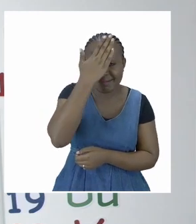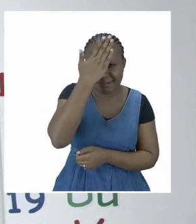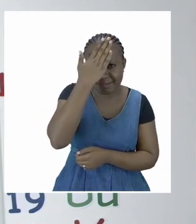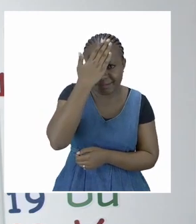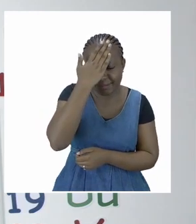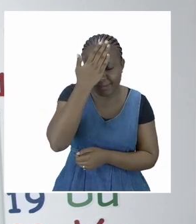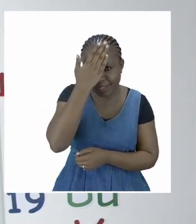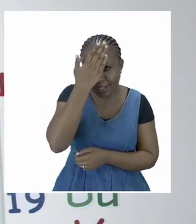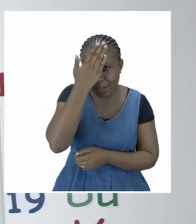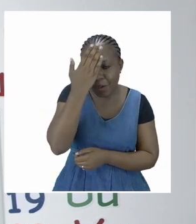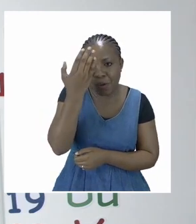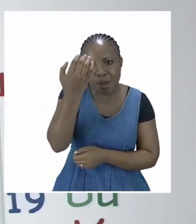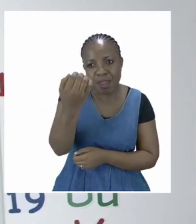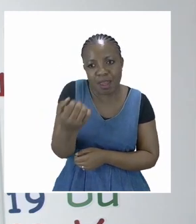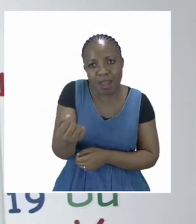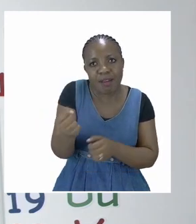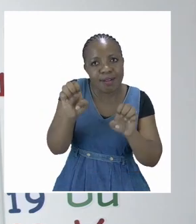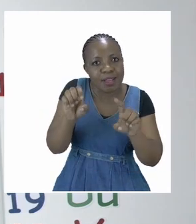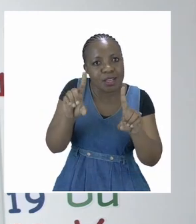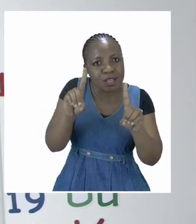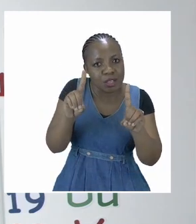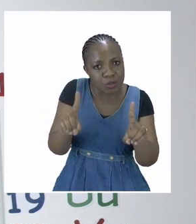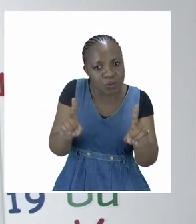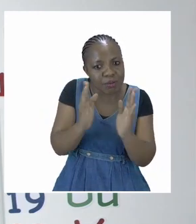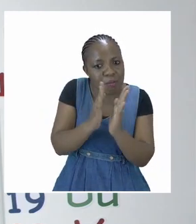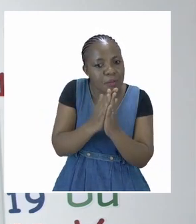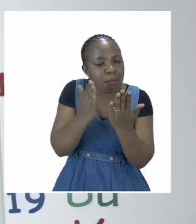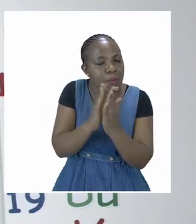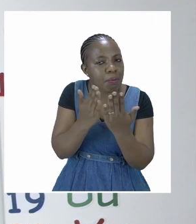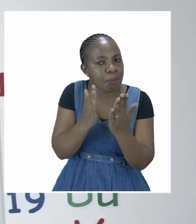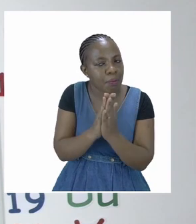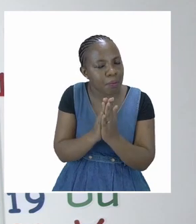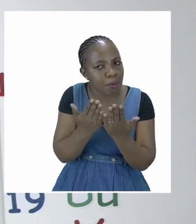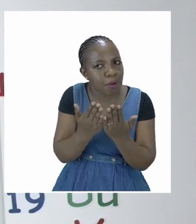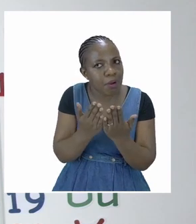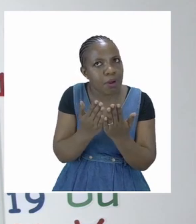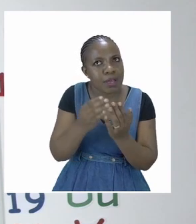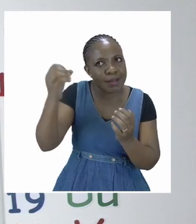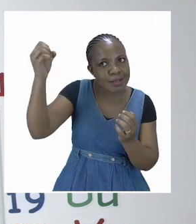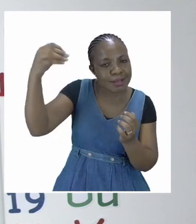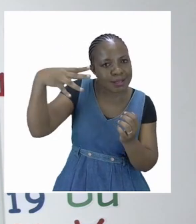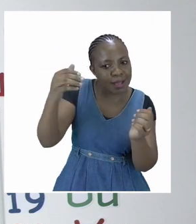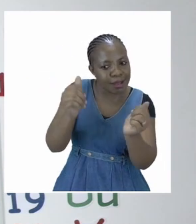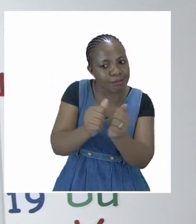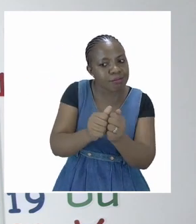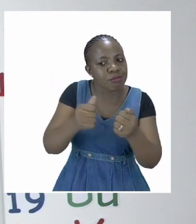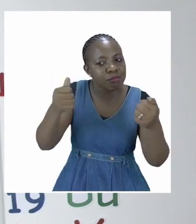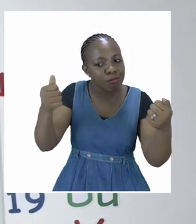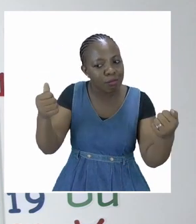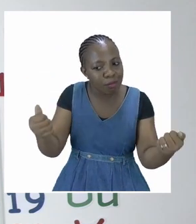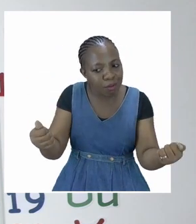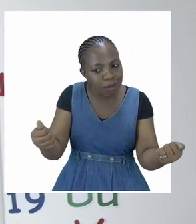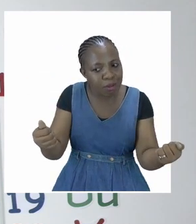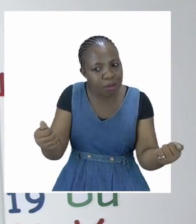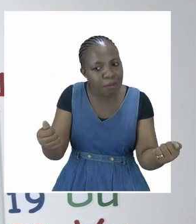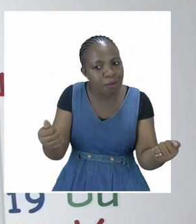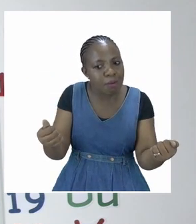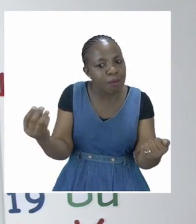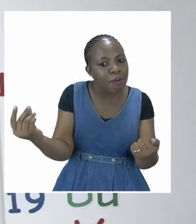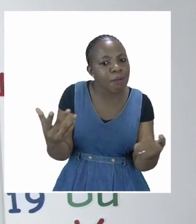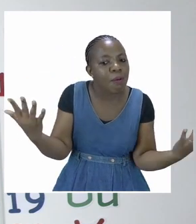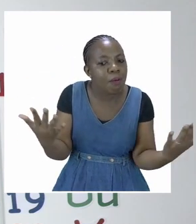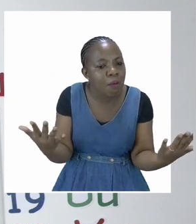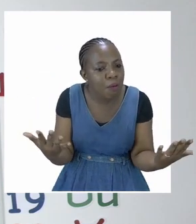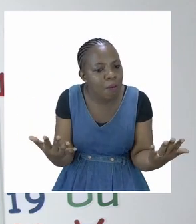booklet in our daily newspaper, street sales, or at your school every Monday